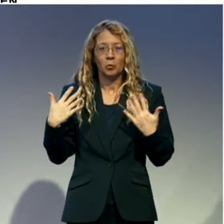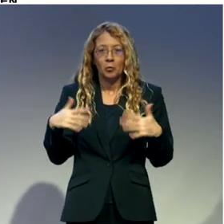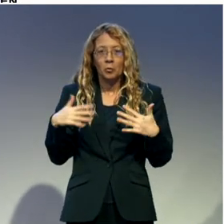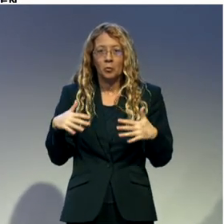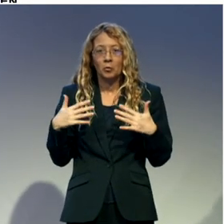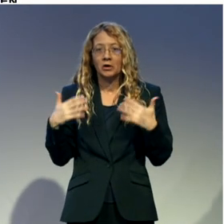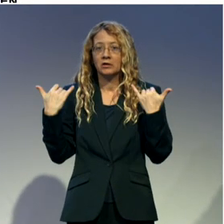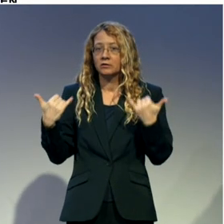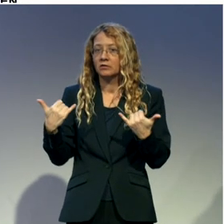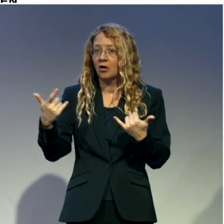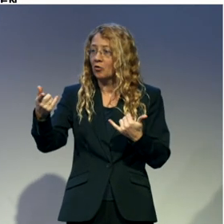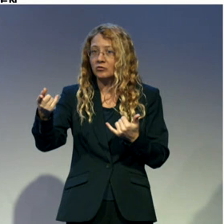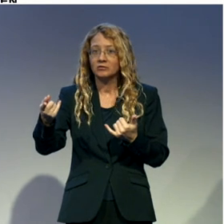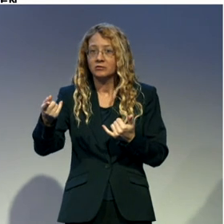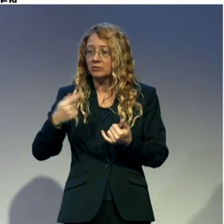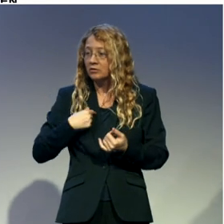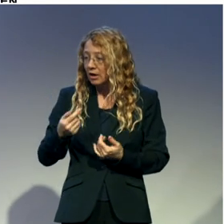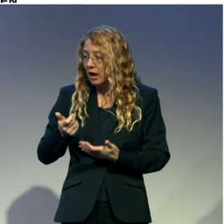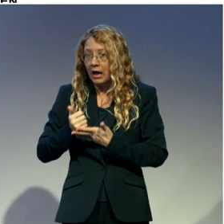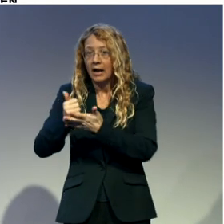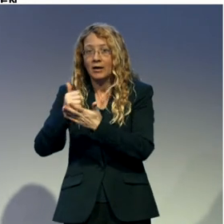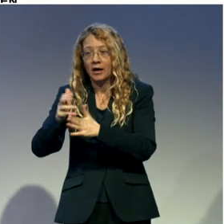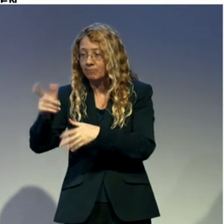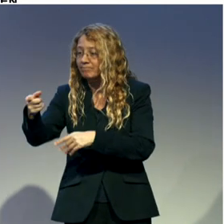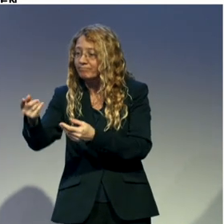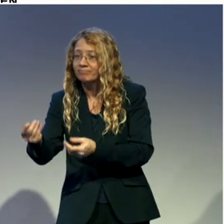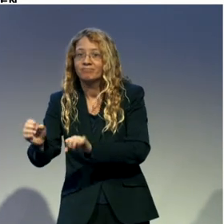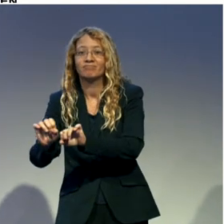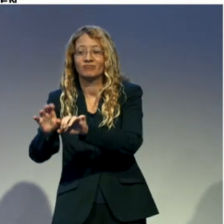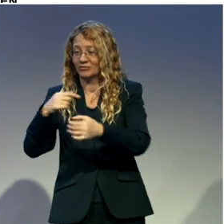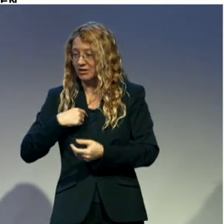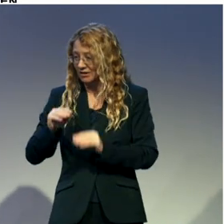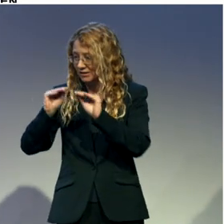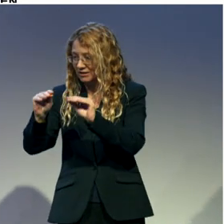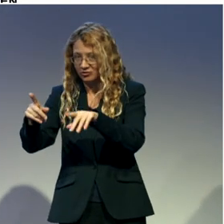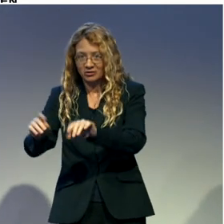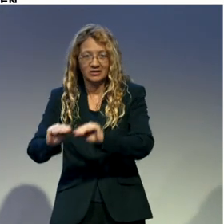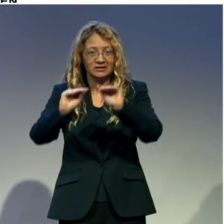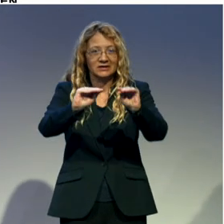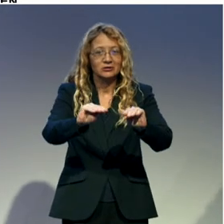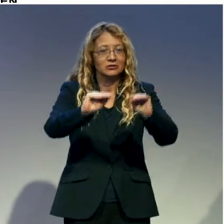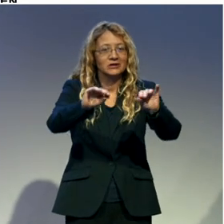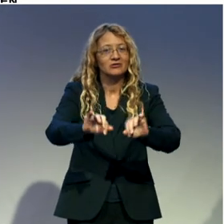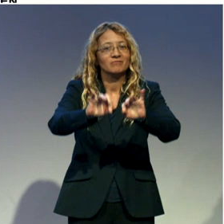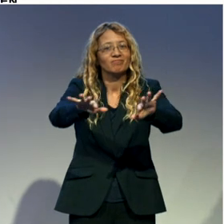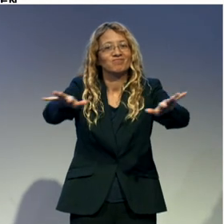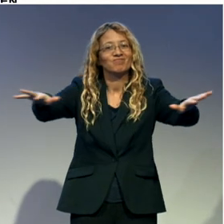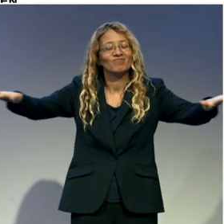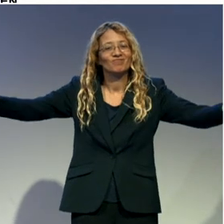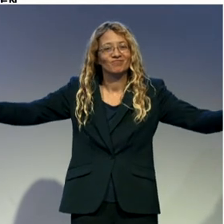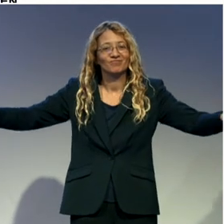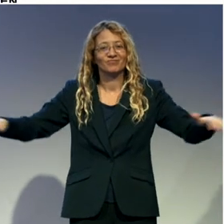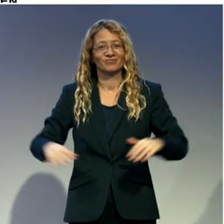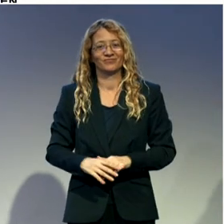whole project is to help blind women in India from being perpetual receivers and being on the charity side always to receive